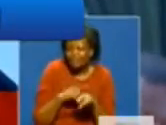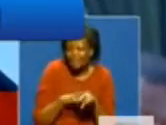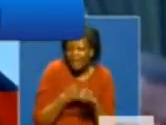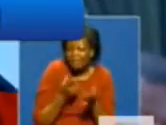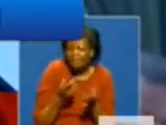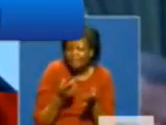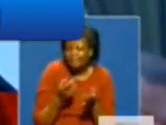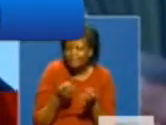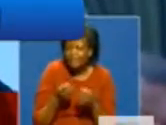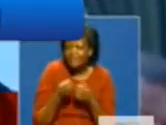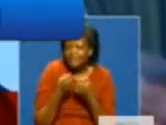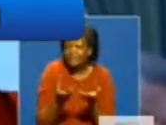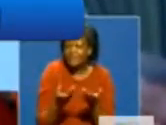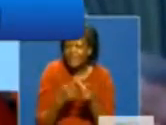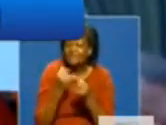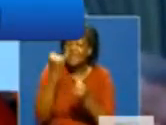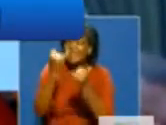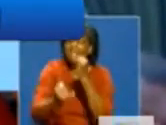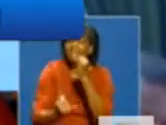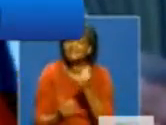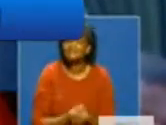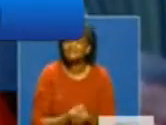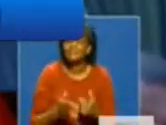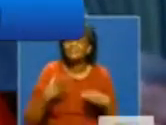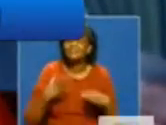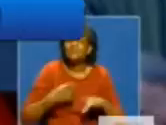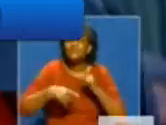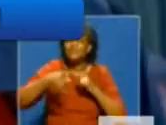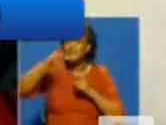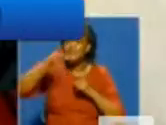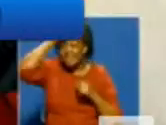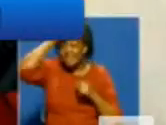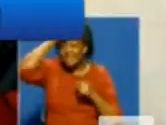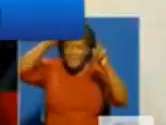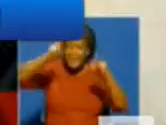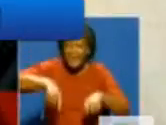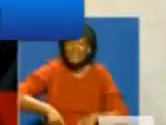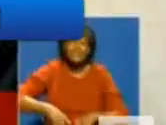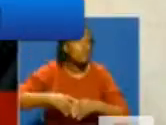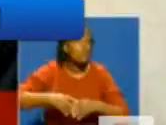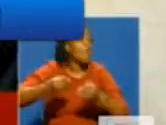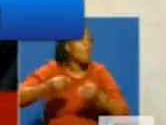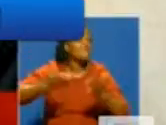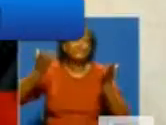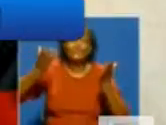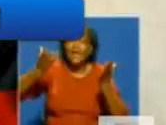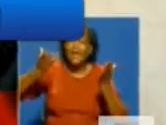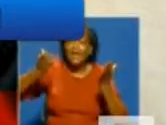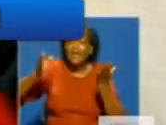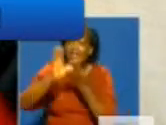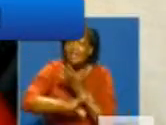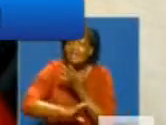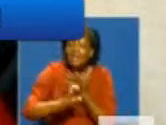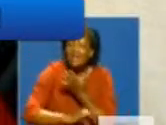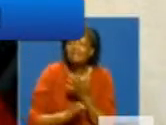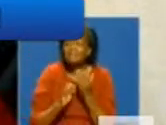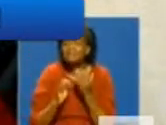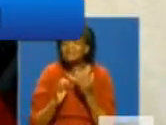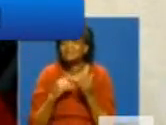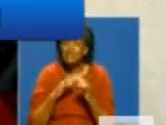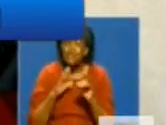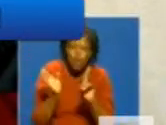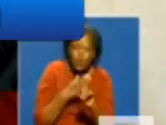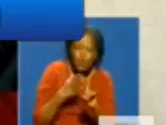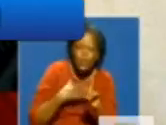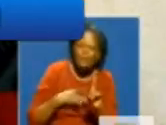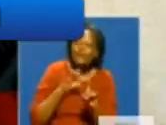provided. And then lastly, Wanjiku must then traverse the county and persuade us to vote yes. My Lord, we wish to